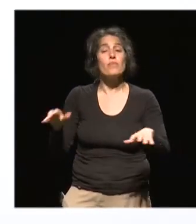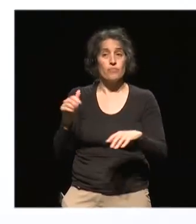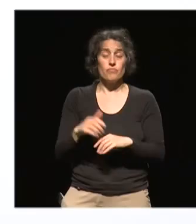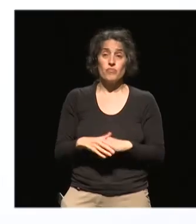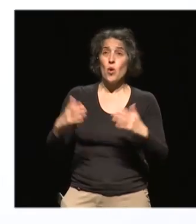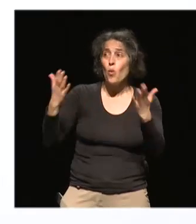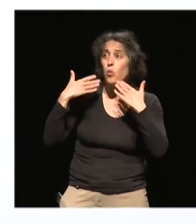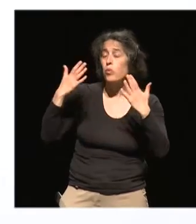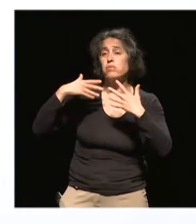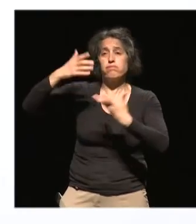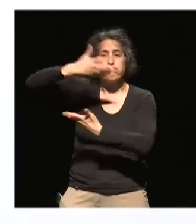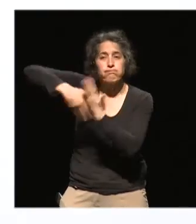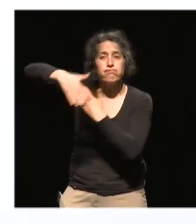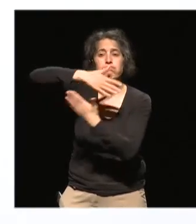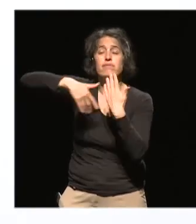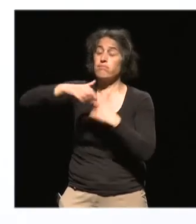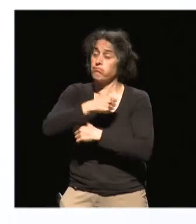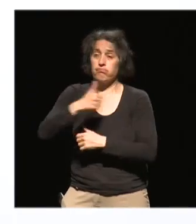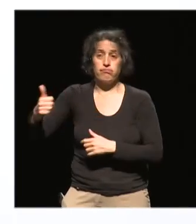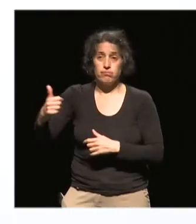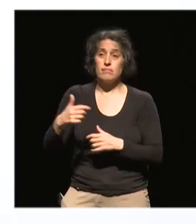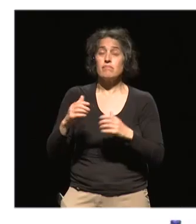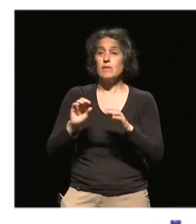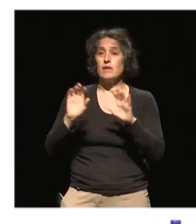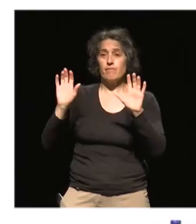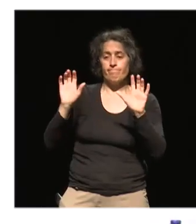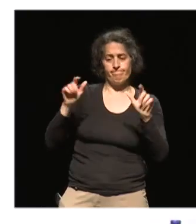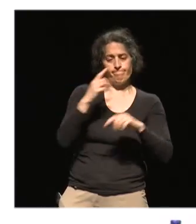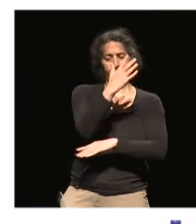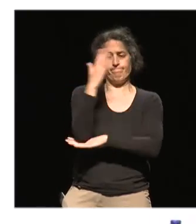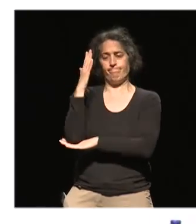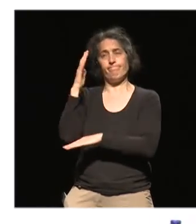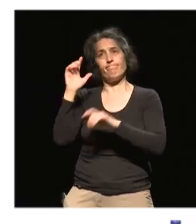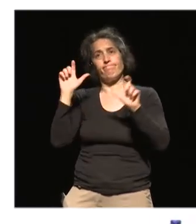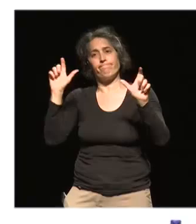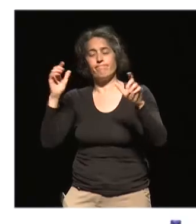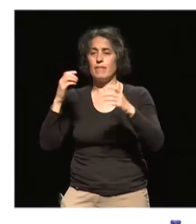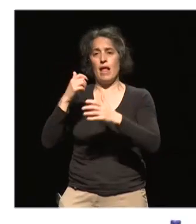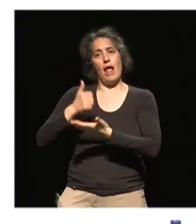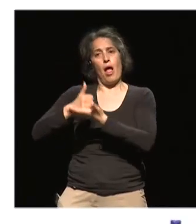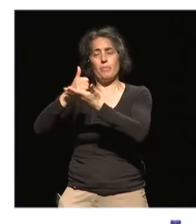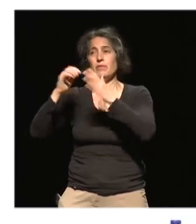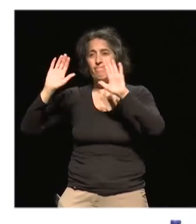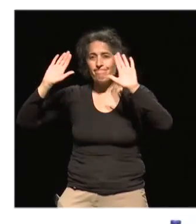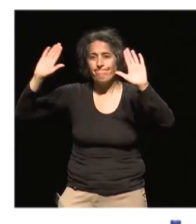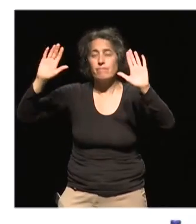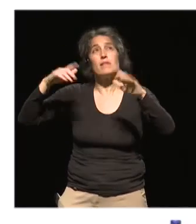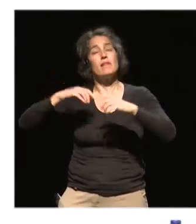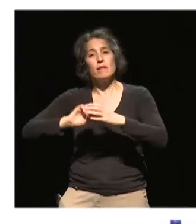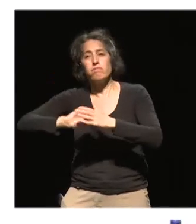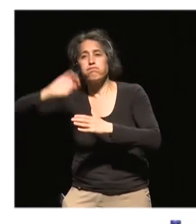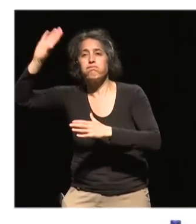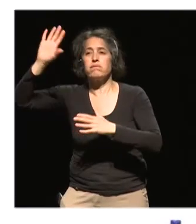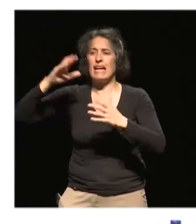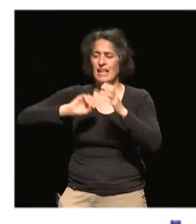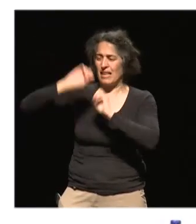have the biggest potential to abate against the greenhouse gas emissions from our country, and therefore we have a lot of potential by